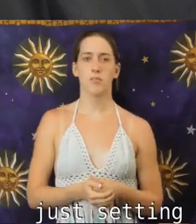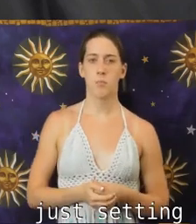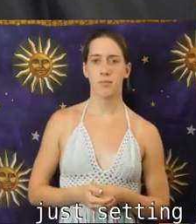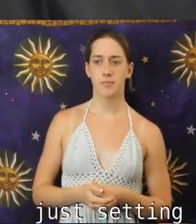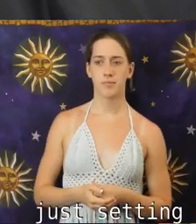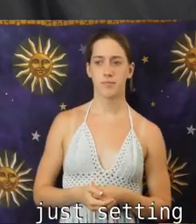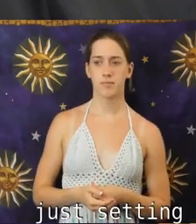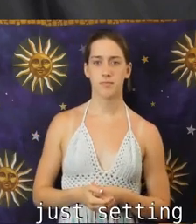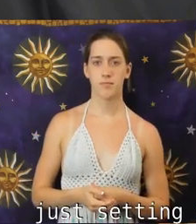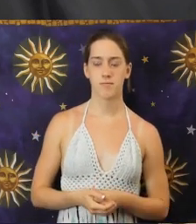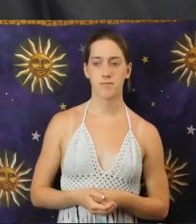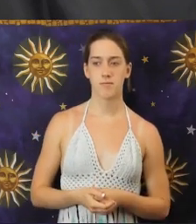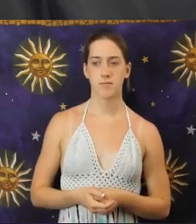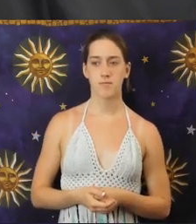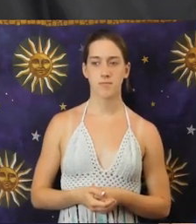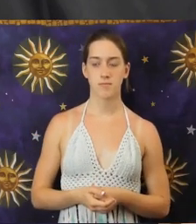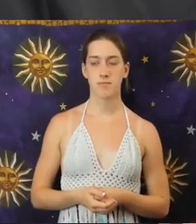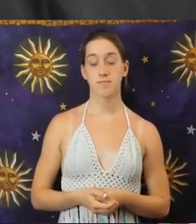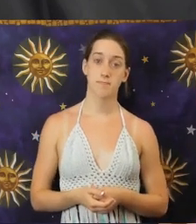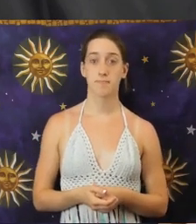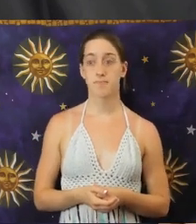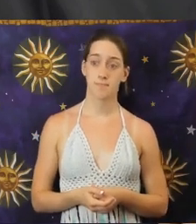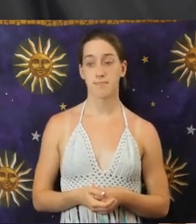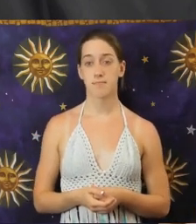my face real quick, and I'll get into that.